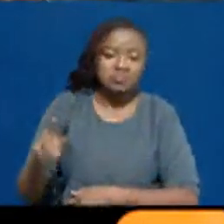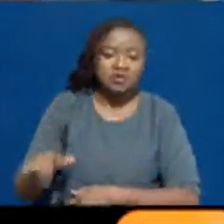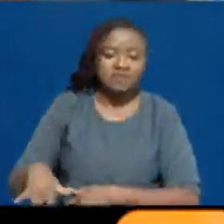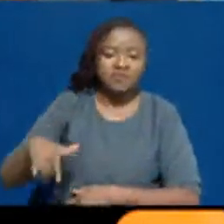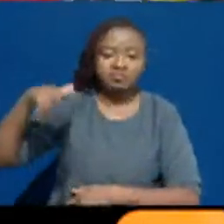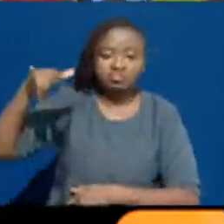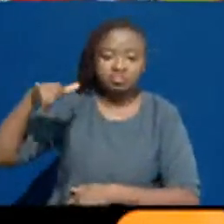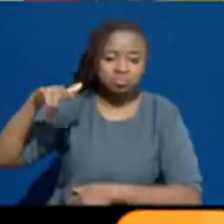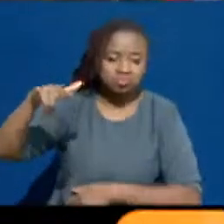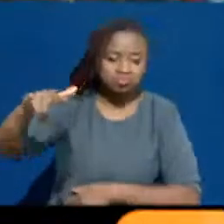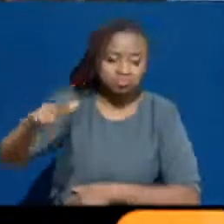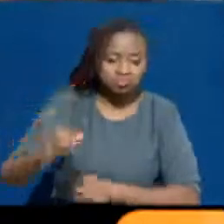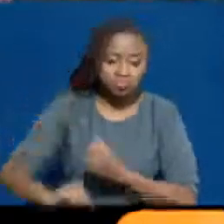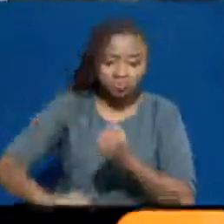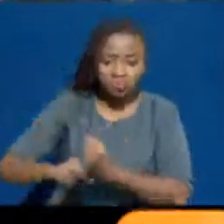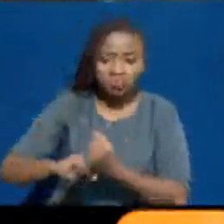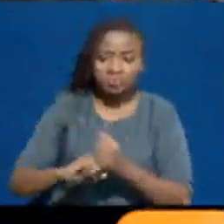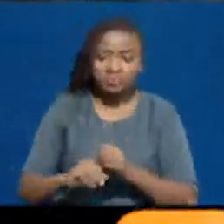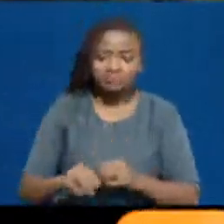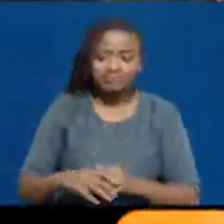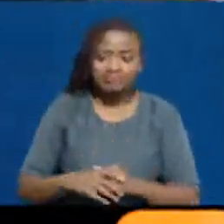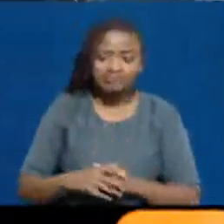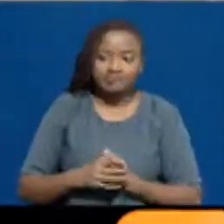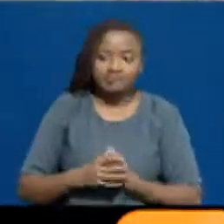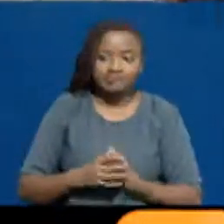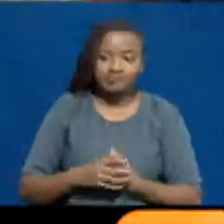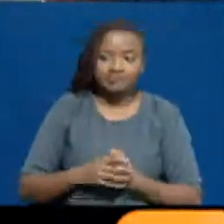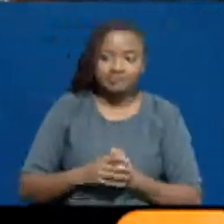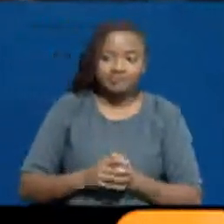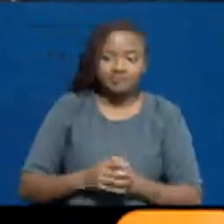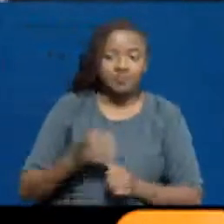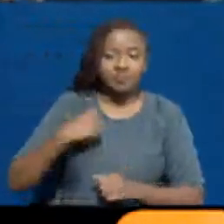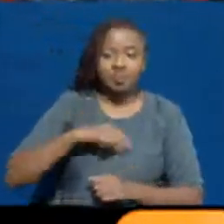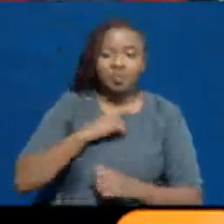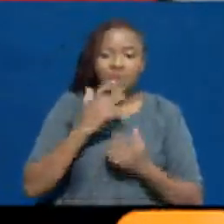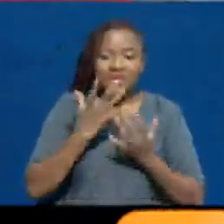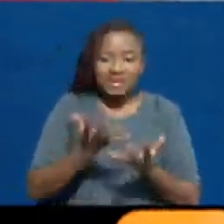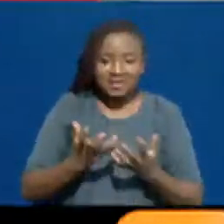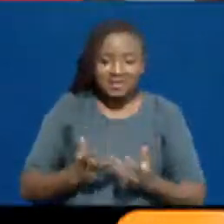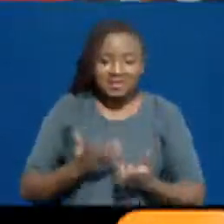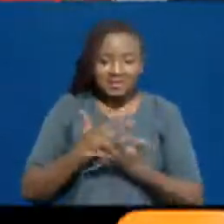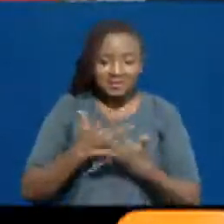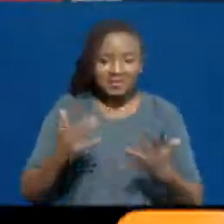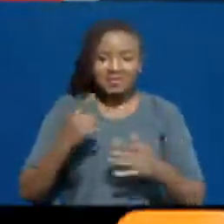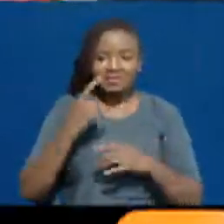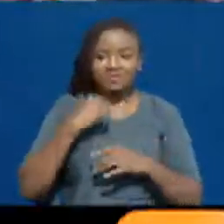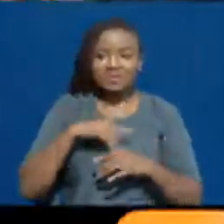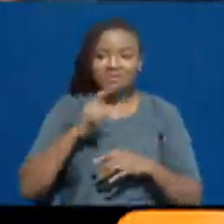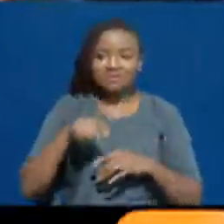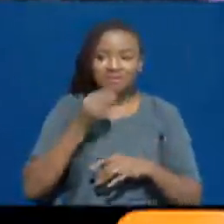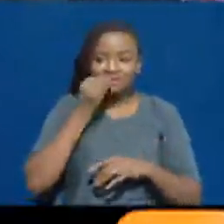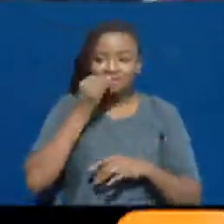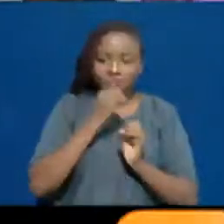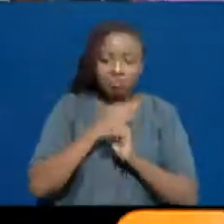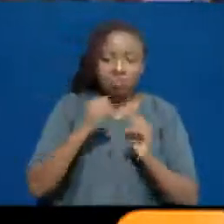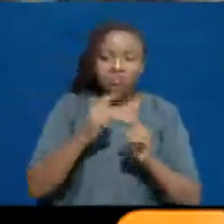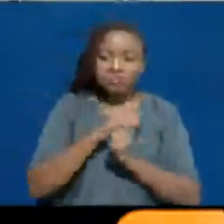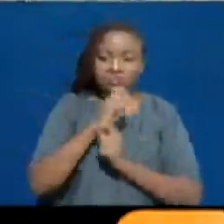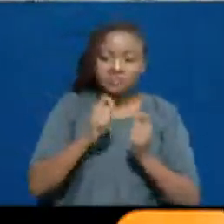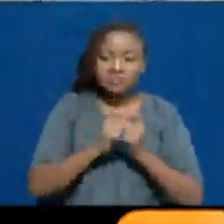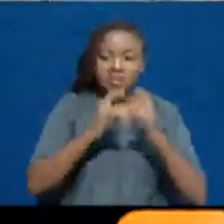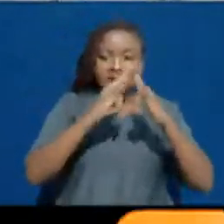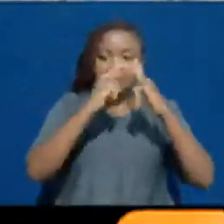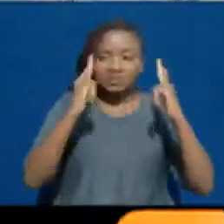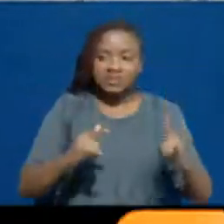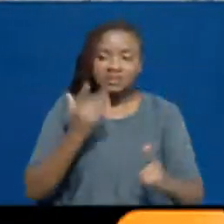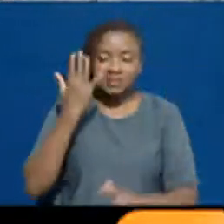aircraft supports. We need lots of non-food items, especially for shelter. As you can see, all of the places